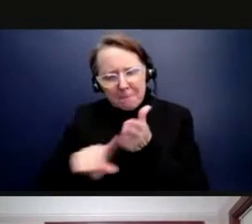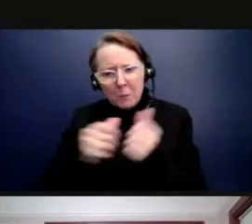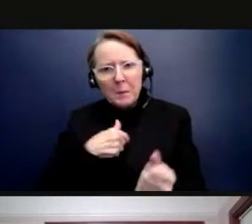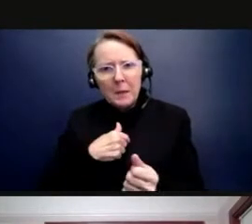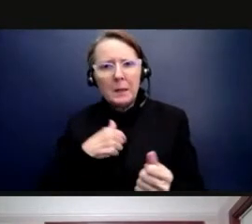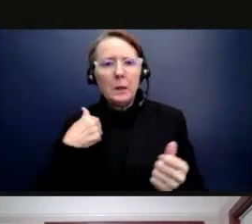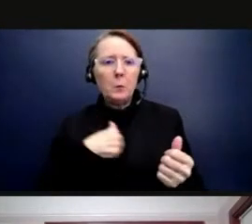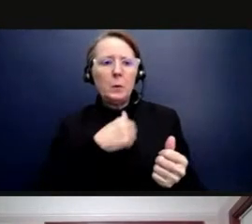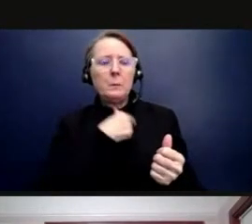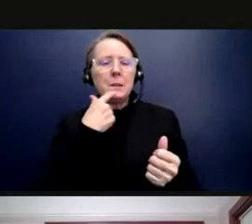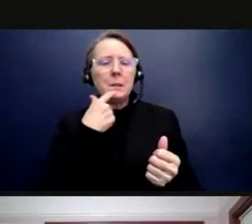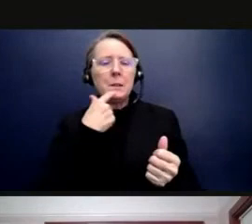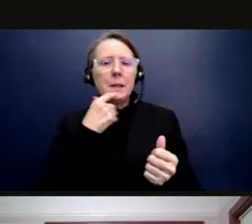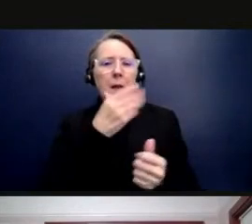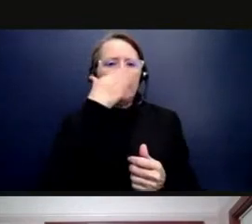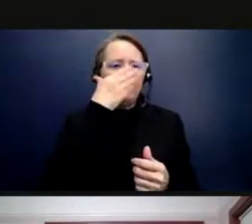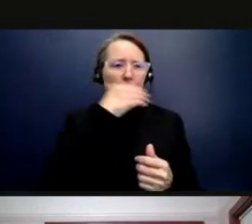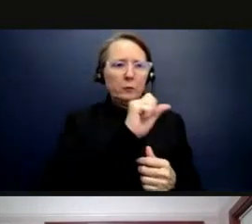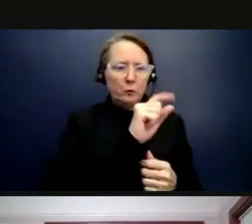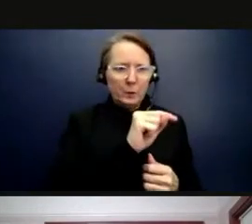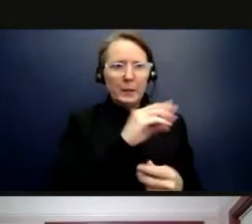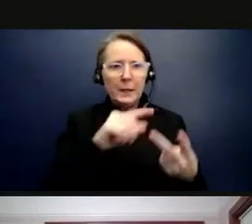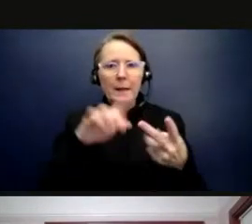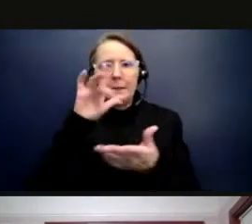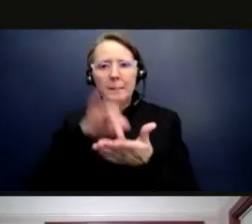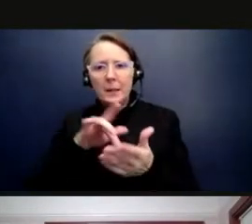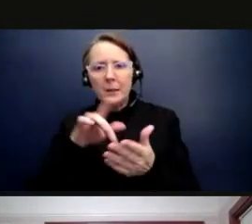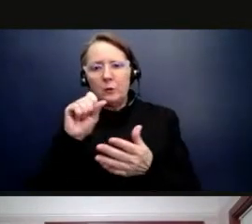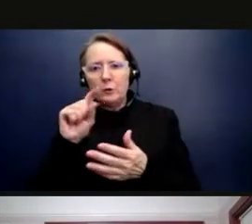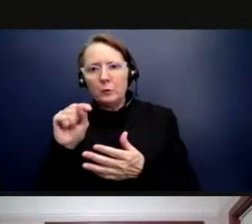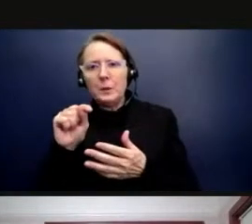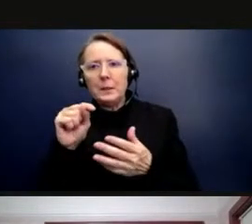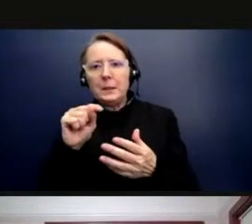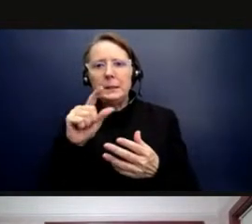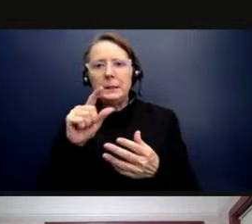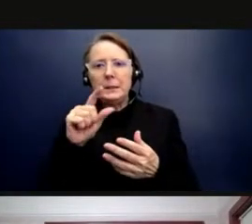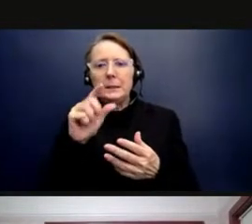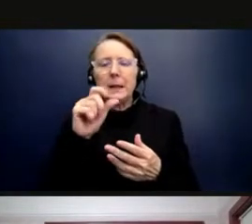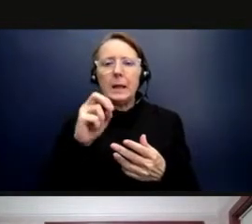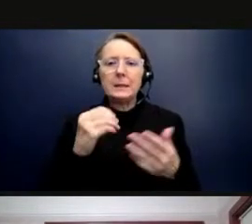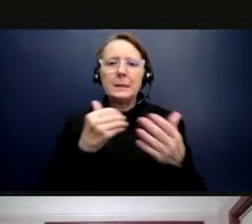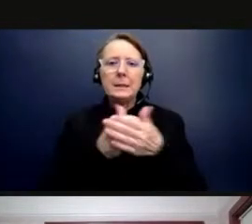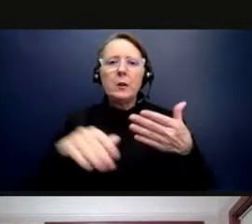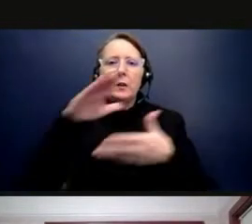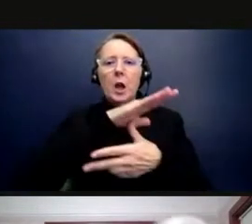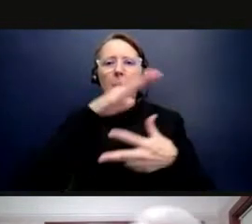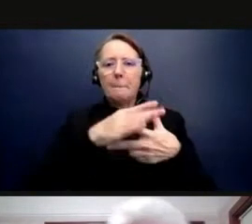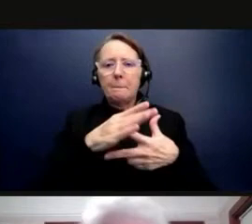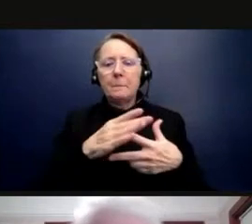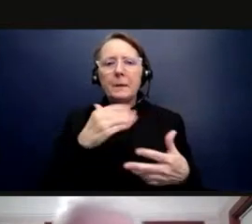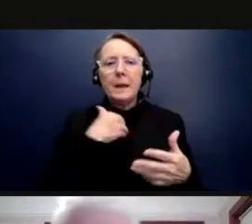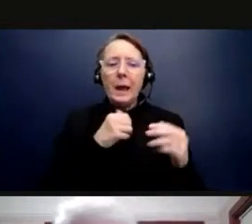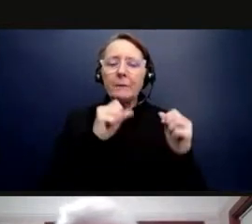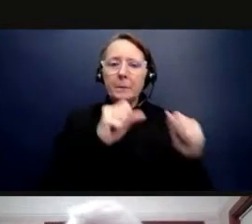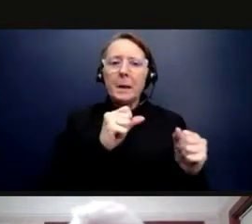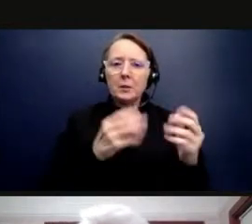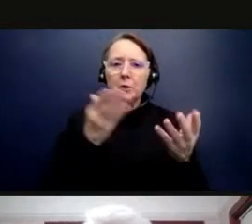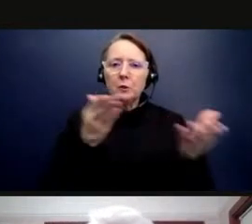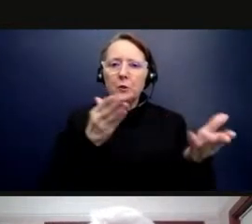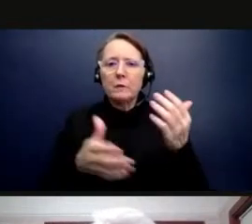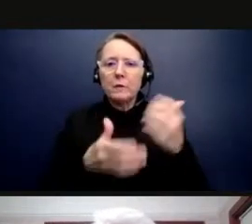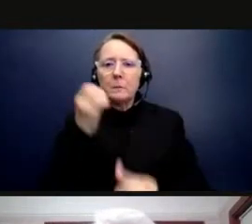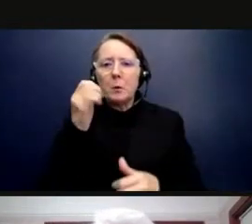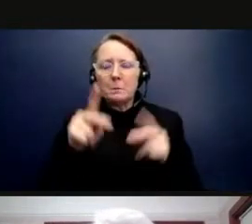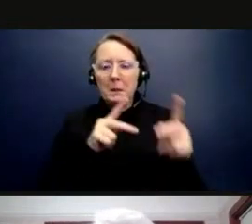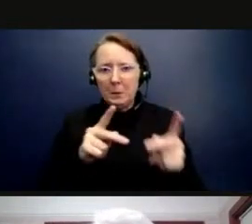Street and the Center Street sites near the top operationally. They have the capacity to serve the most guests and to have everything at